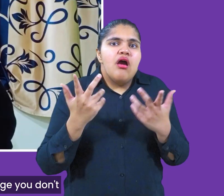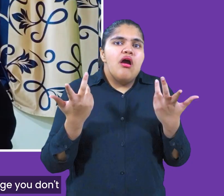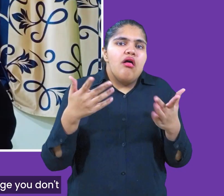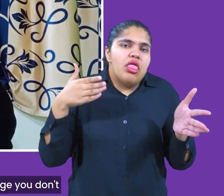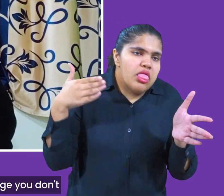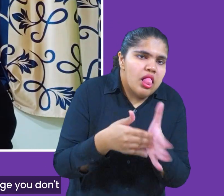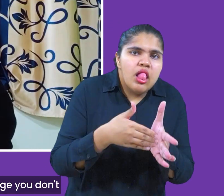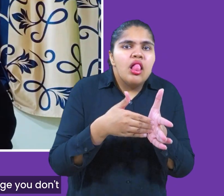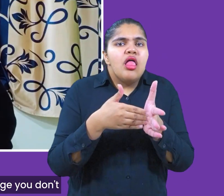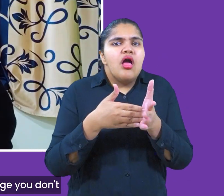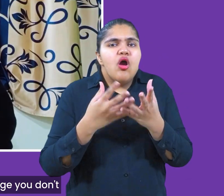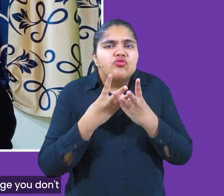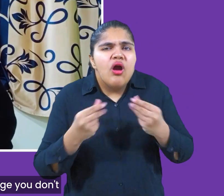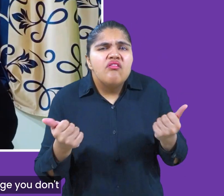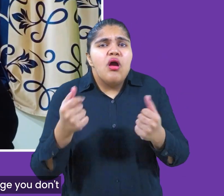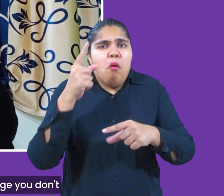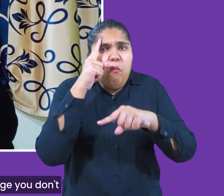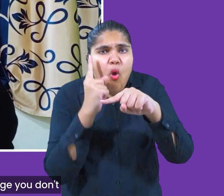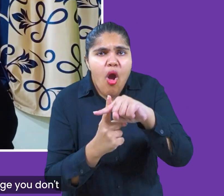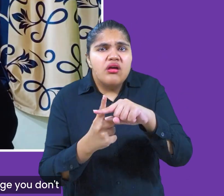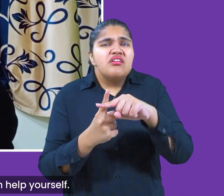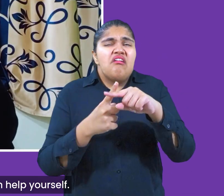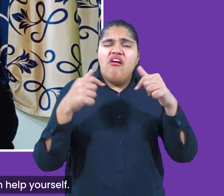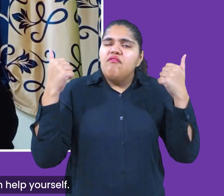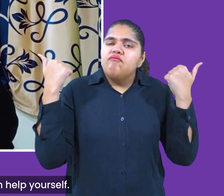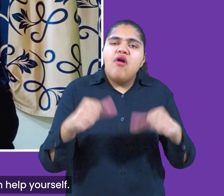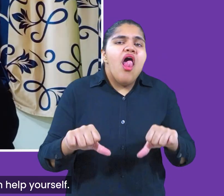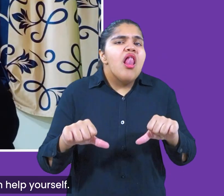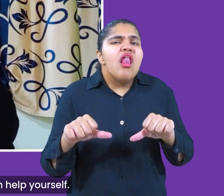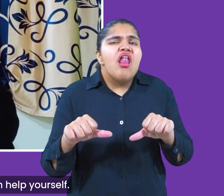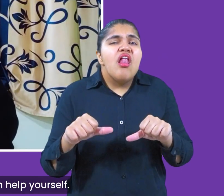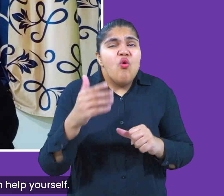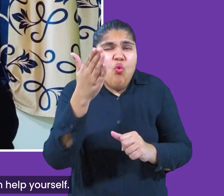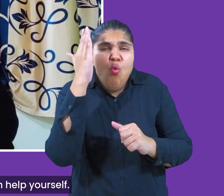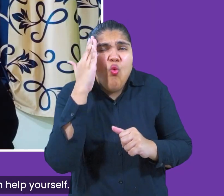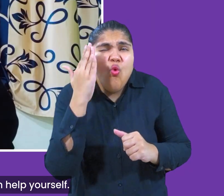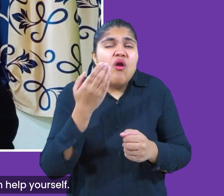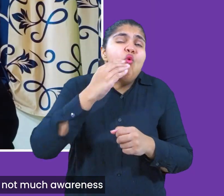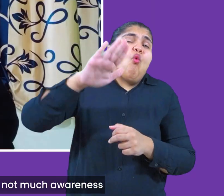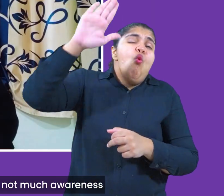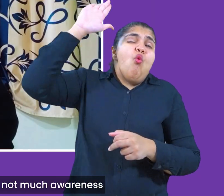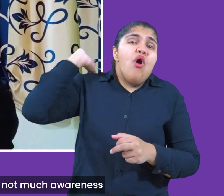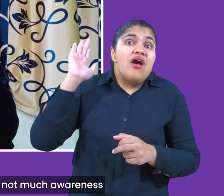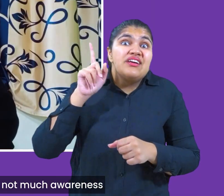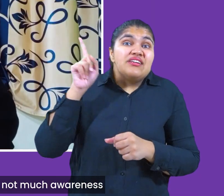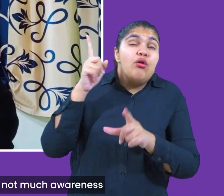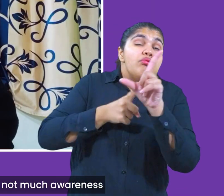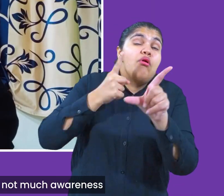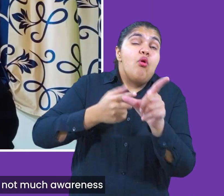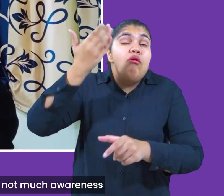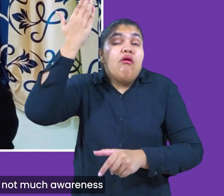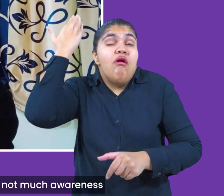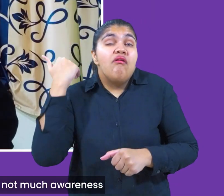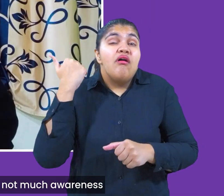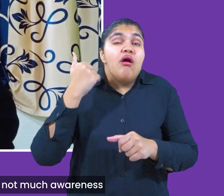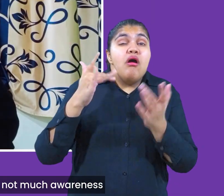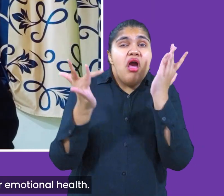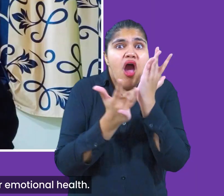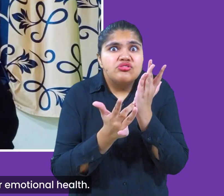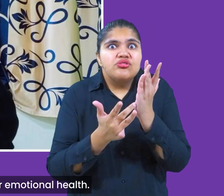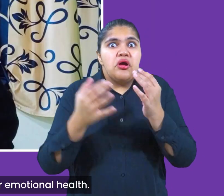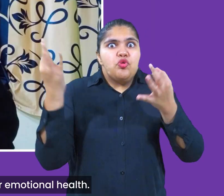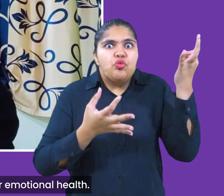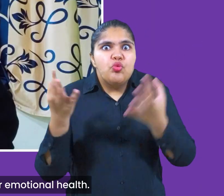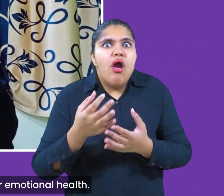if you see. And in such an age, you don't even know that how you can help yourself. And at that point of time, there was not much